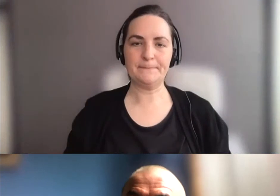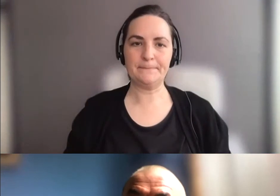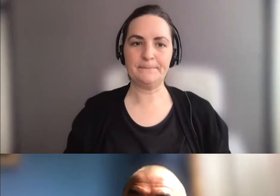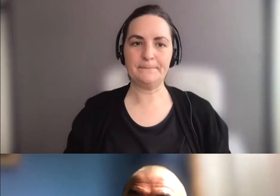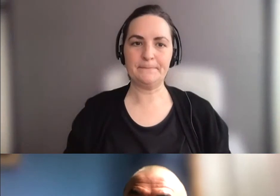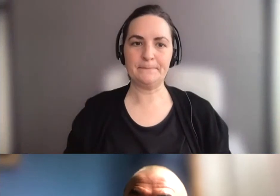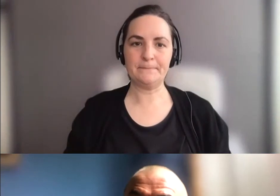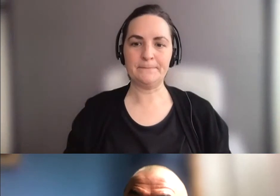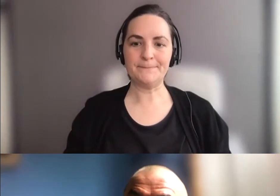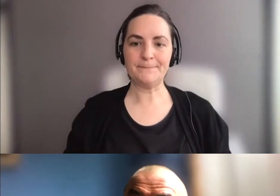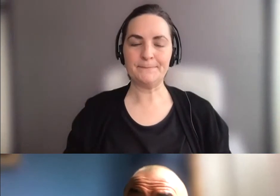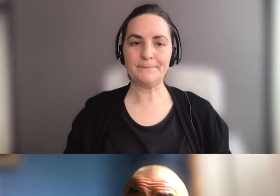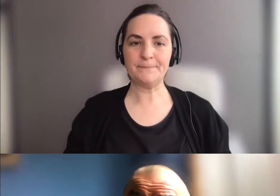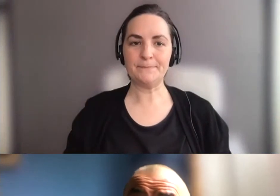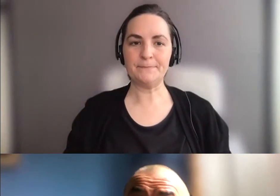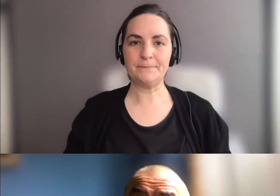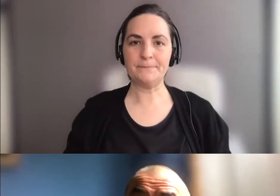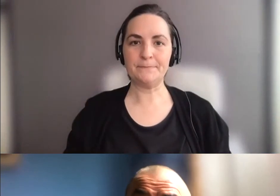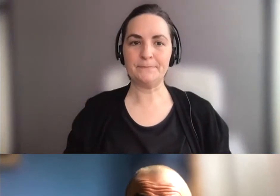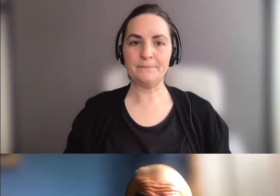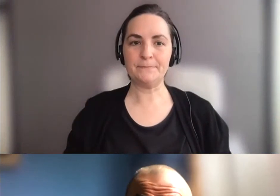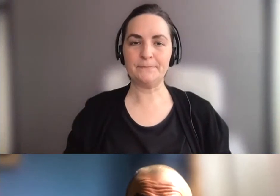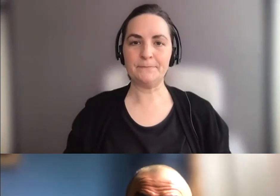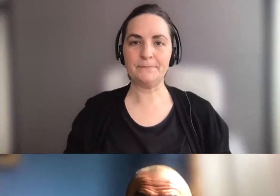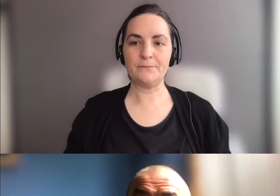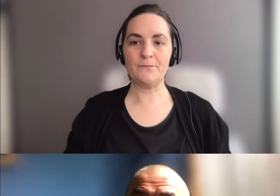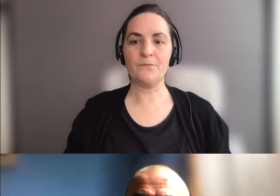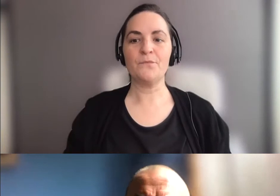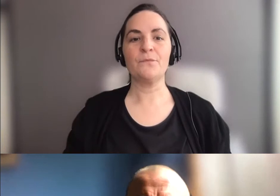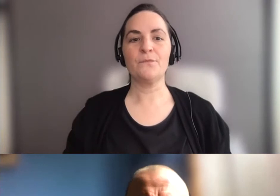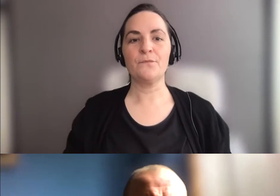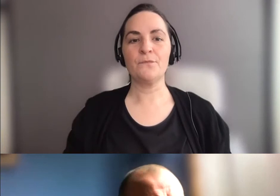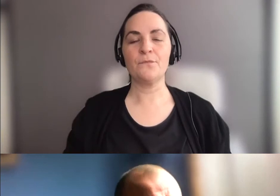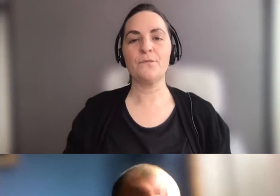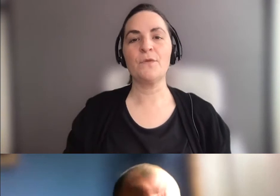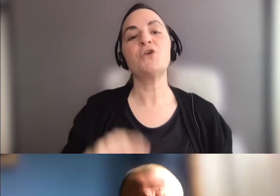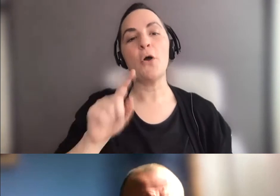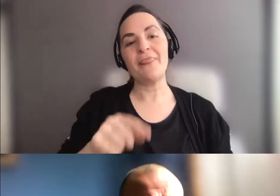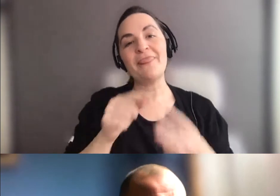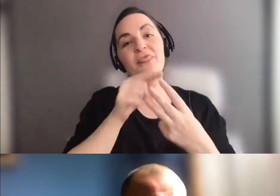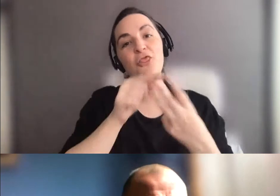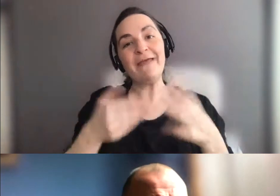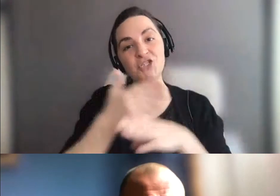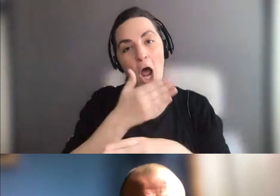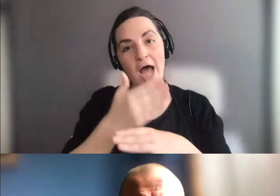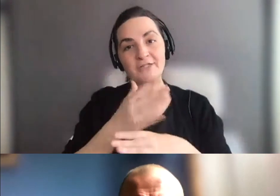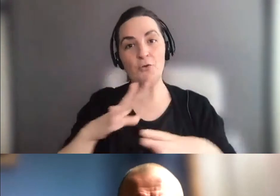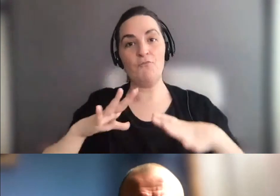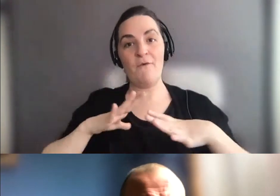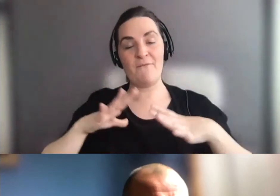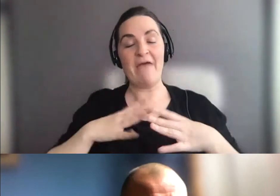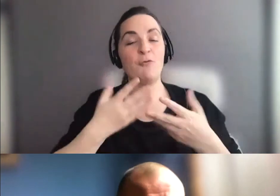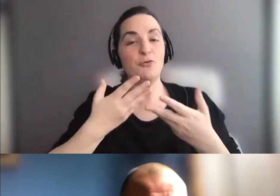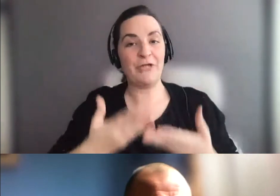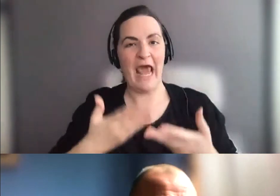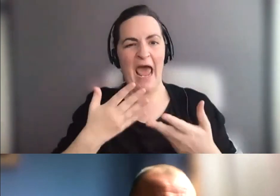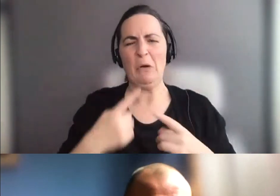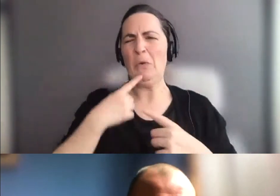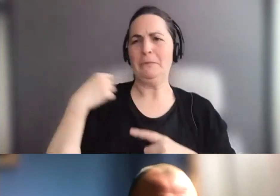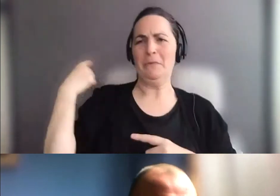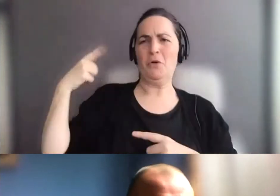I've given you 3 tasks to prepare for today. Sorry about the noise, it's the bathroom still. You'll get